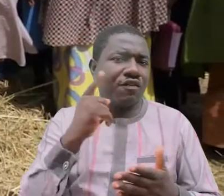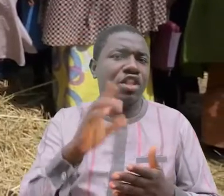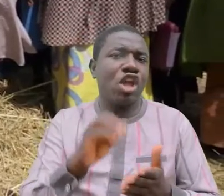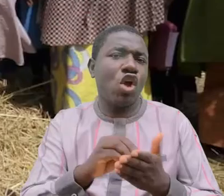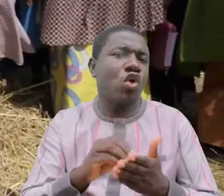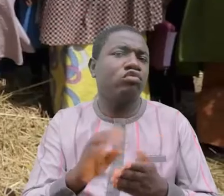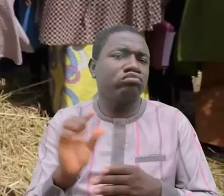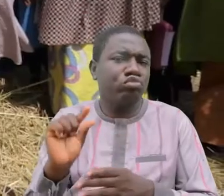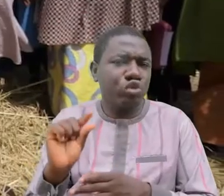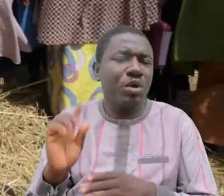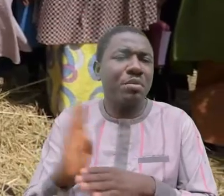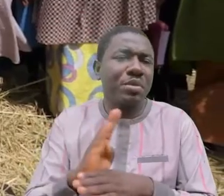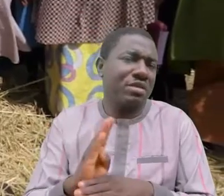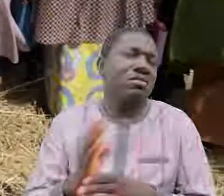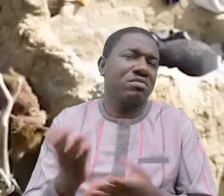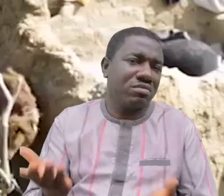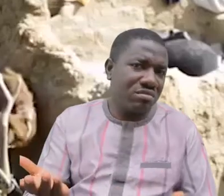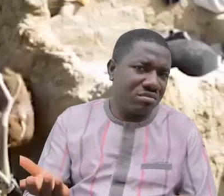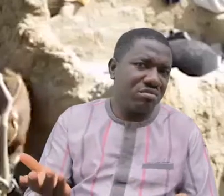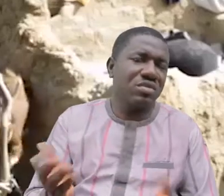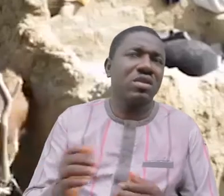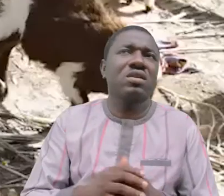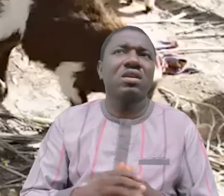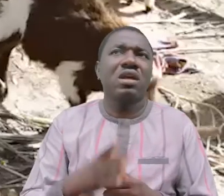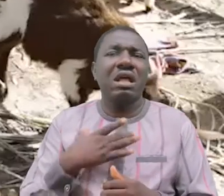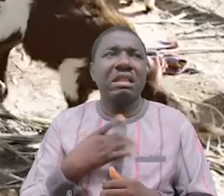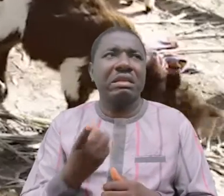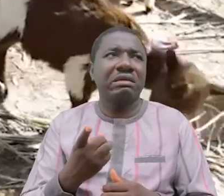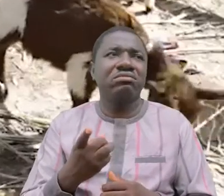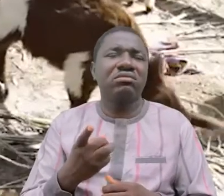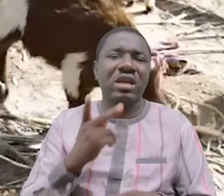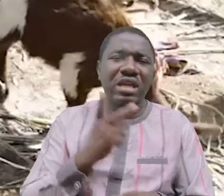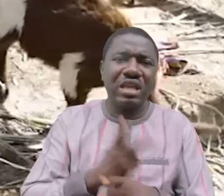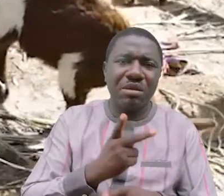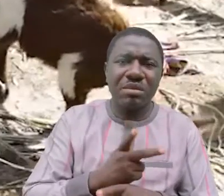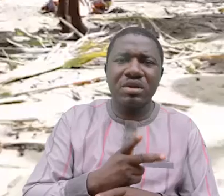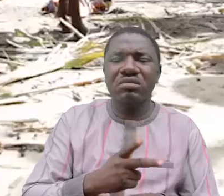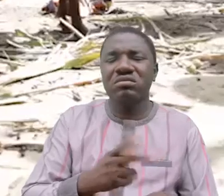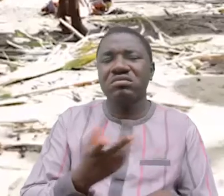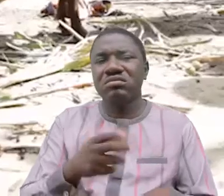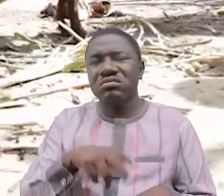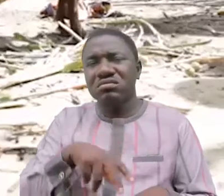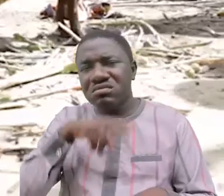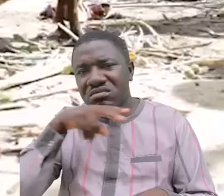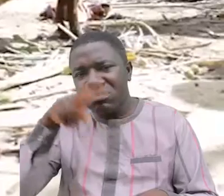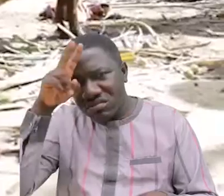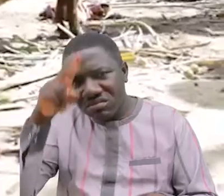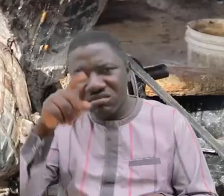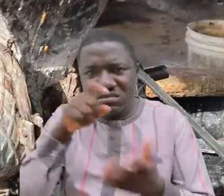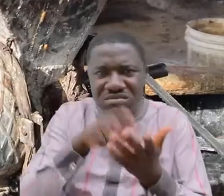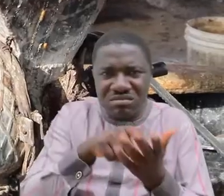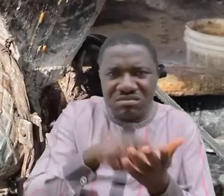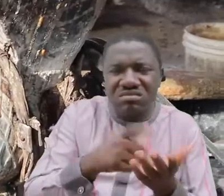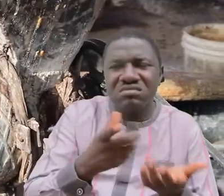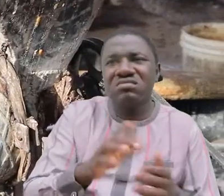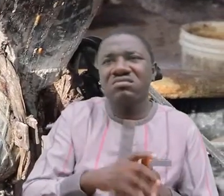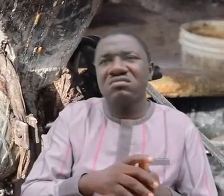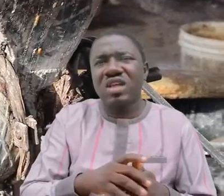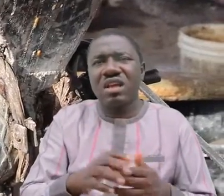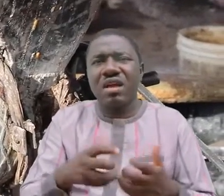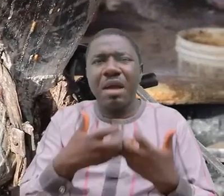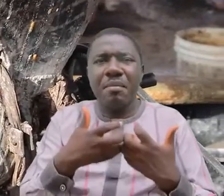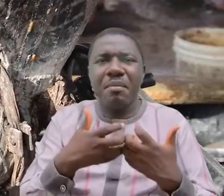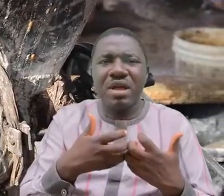own livelihood by engaging in productive activities like rearing animals, buying grinding